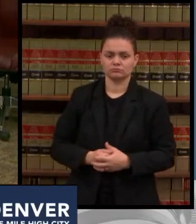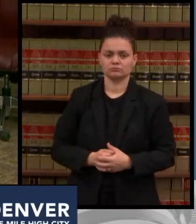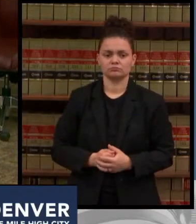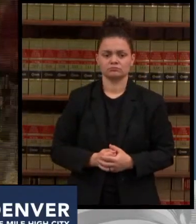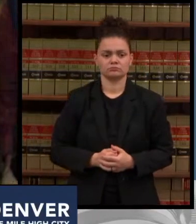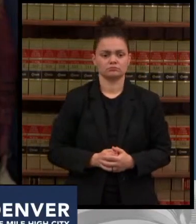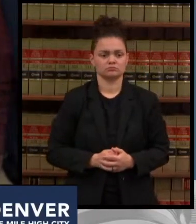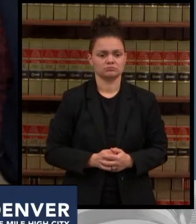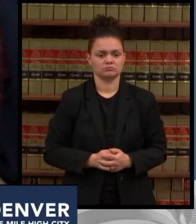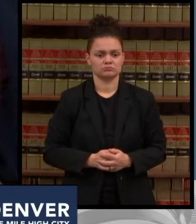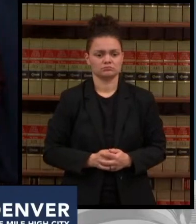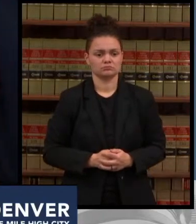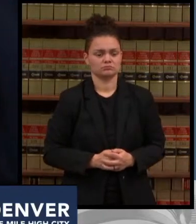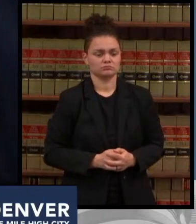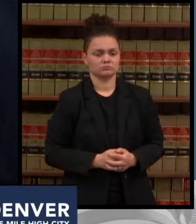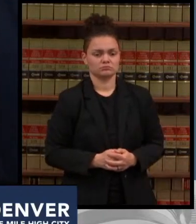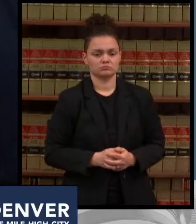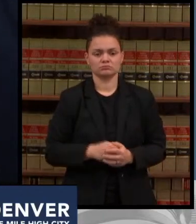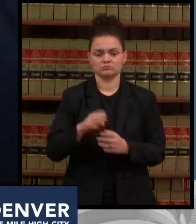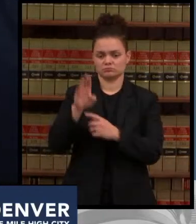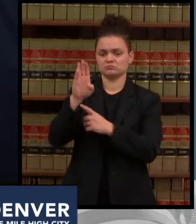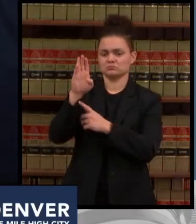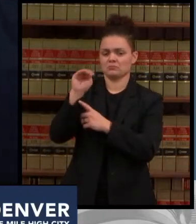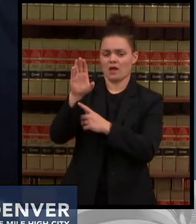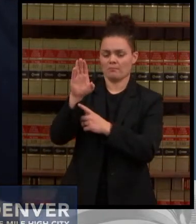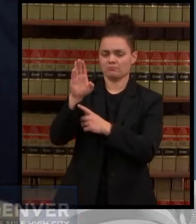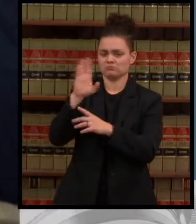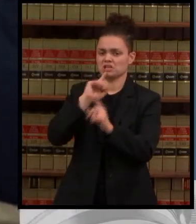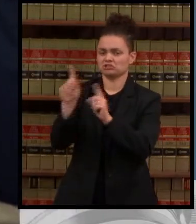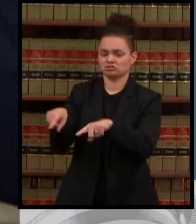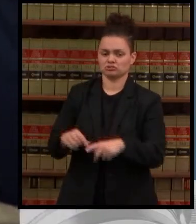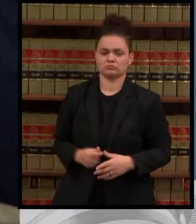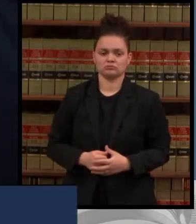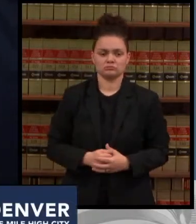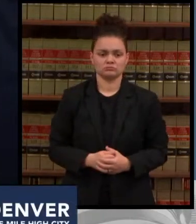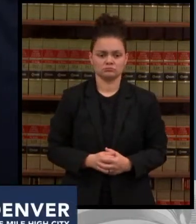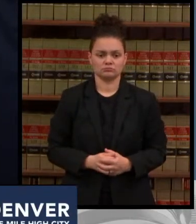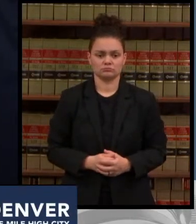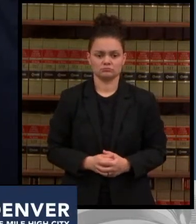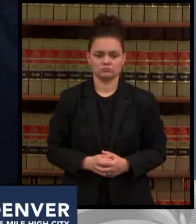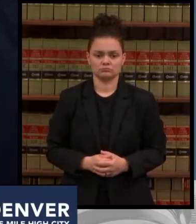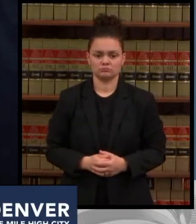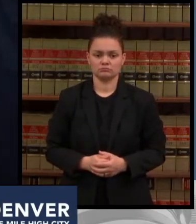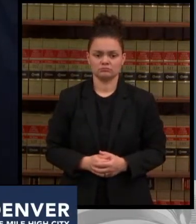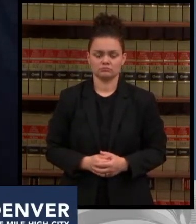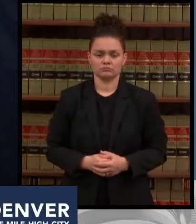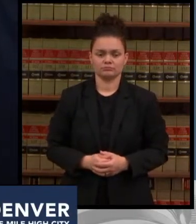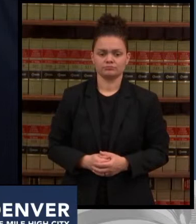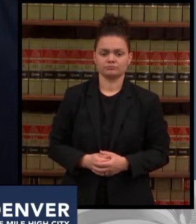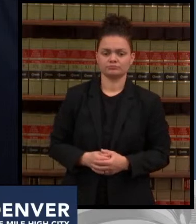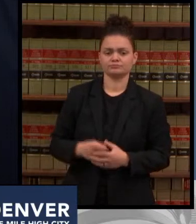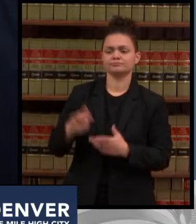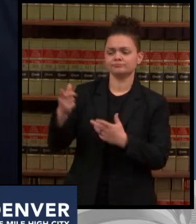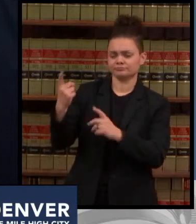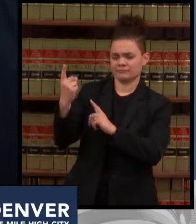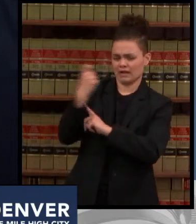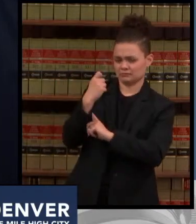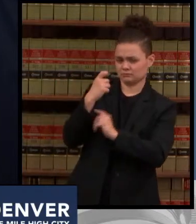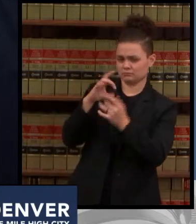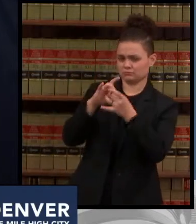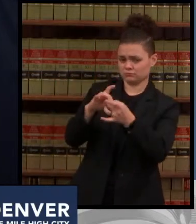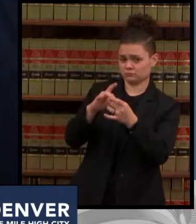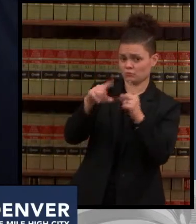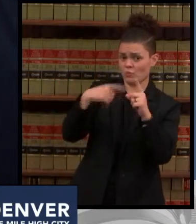Yeah, okay, I heard a part of the question about the timing of the mandates. I believe in Boulder